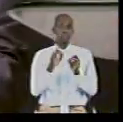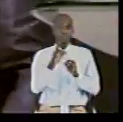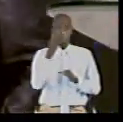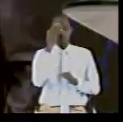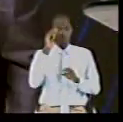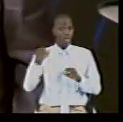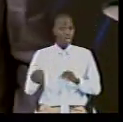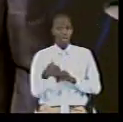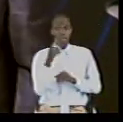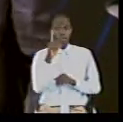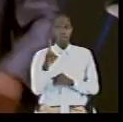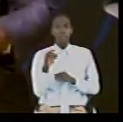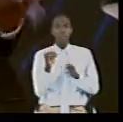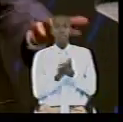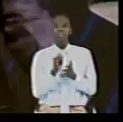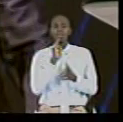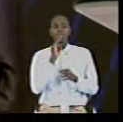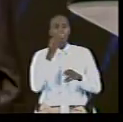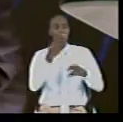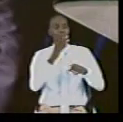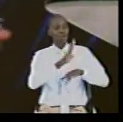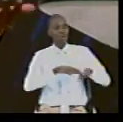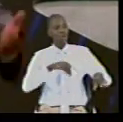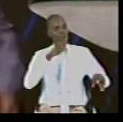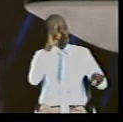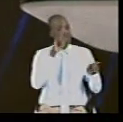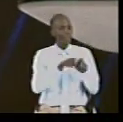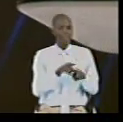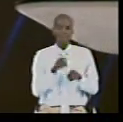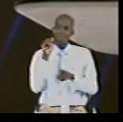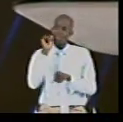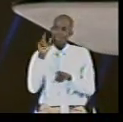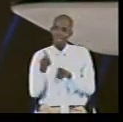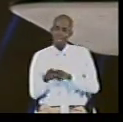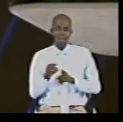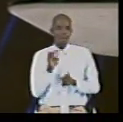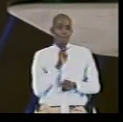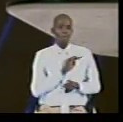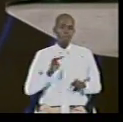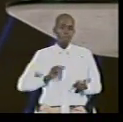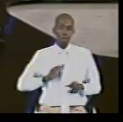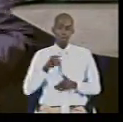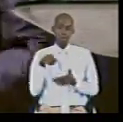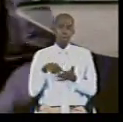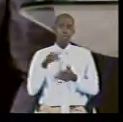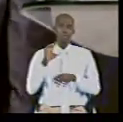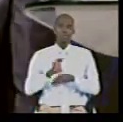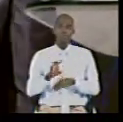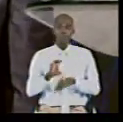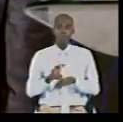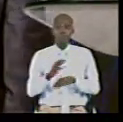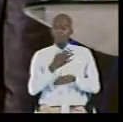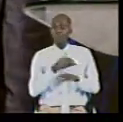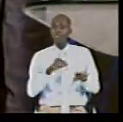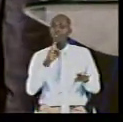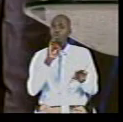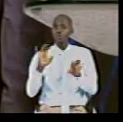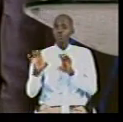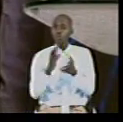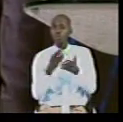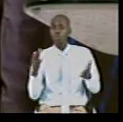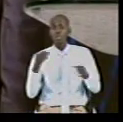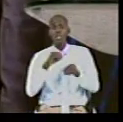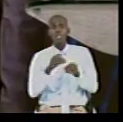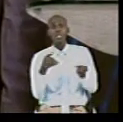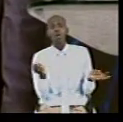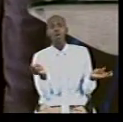called a brother, a sister, a member of the church, and is doing something in the office that